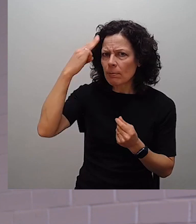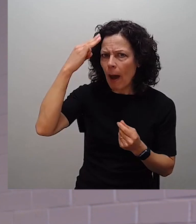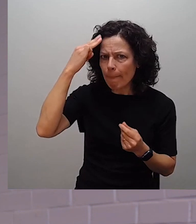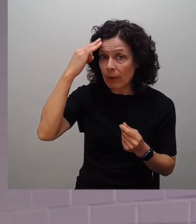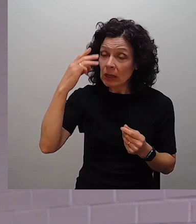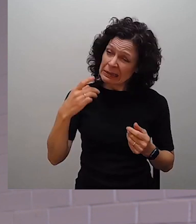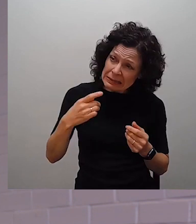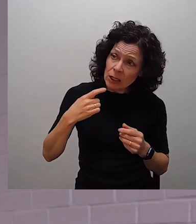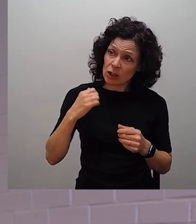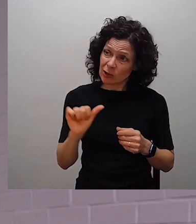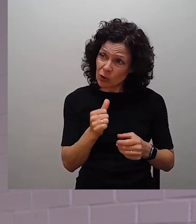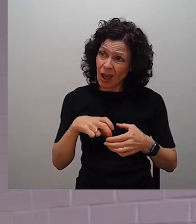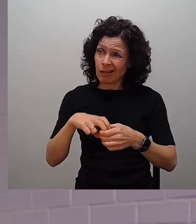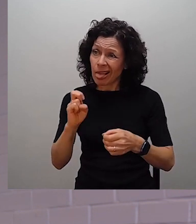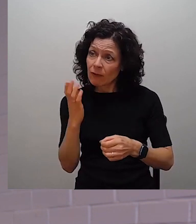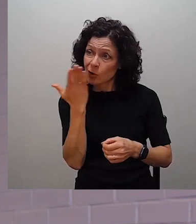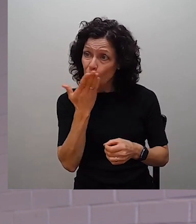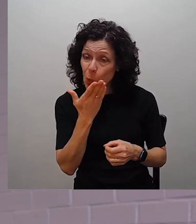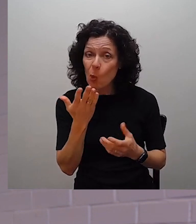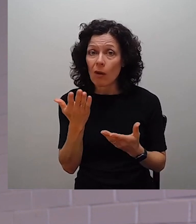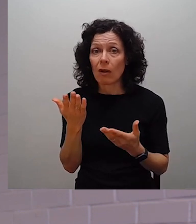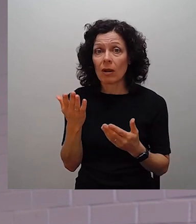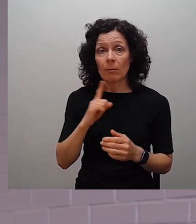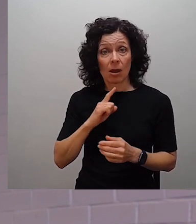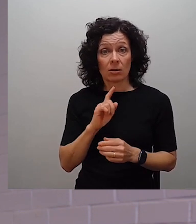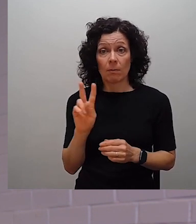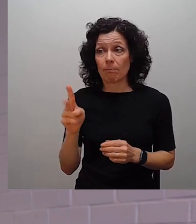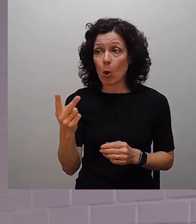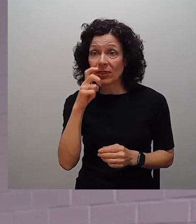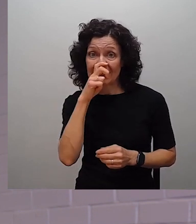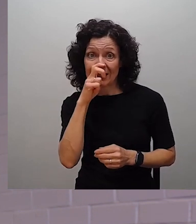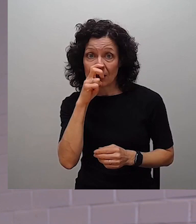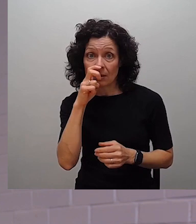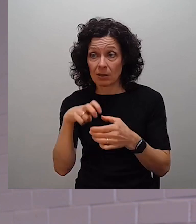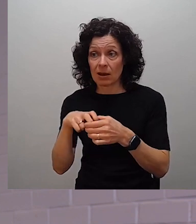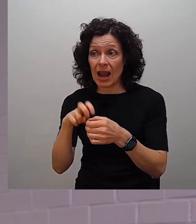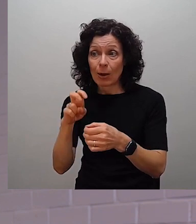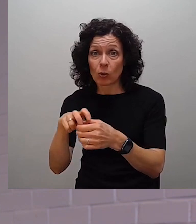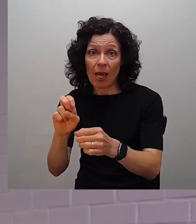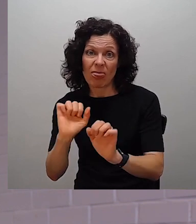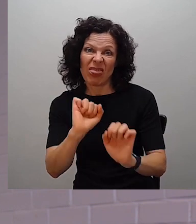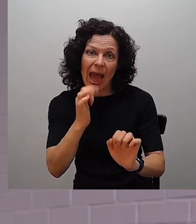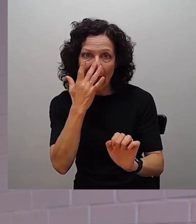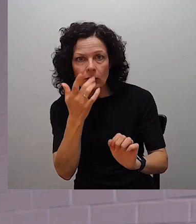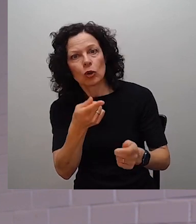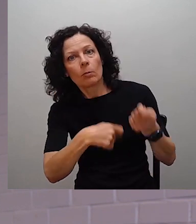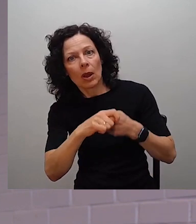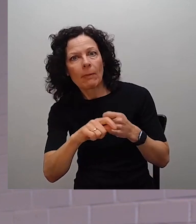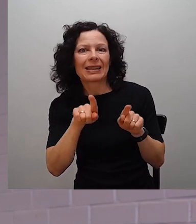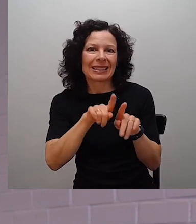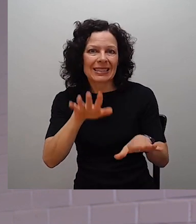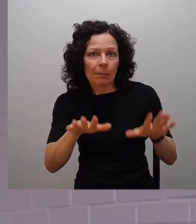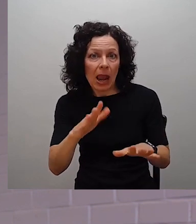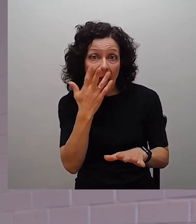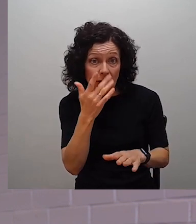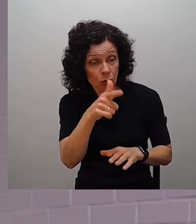about like leaving school. Like she was like, because like, you know, Misha and Charlotte, my sisters, they left and these ages, and you're getting to that age. Do you want